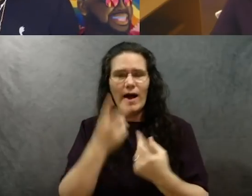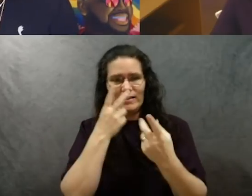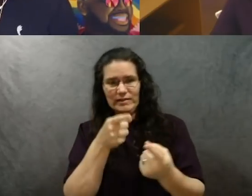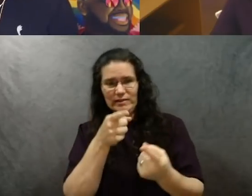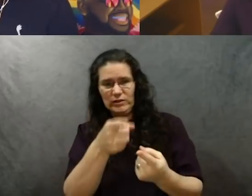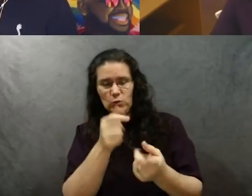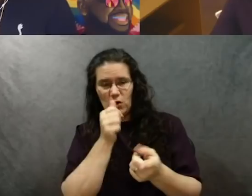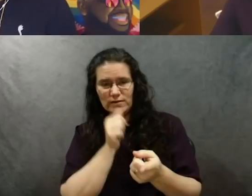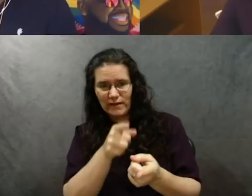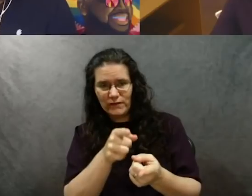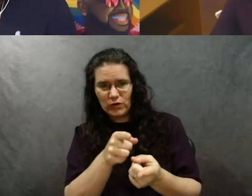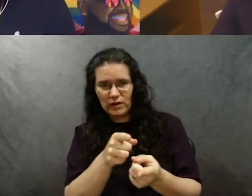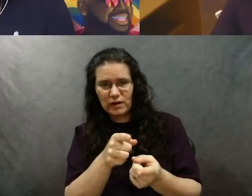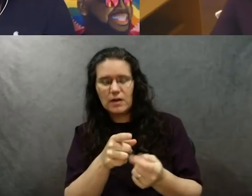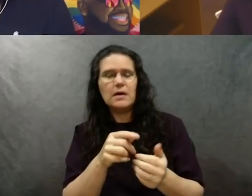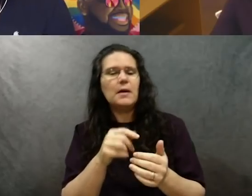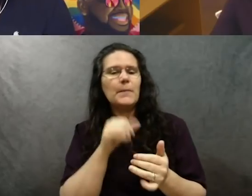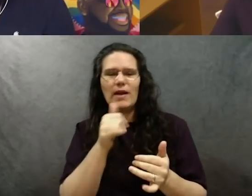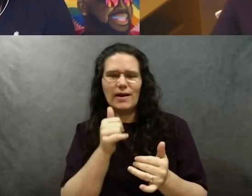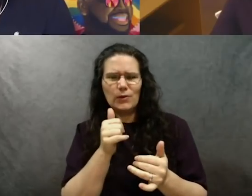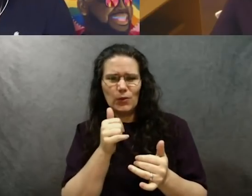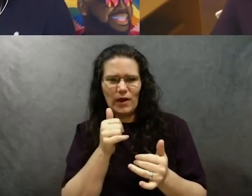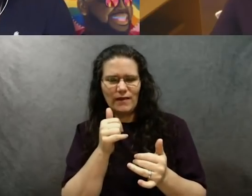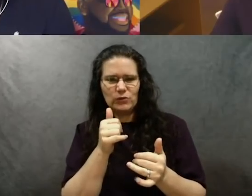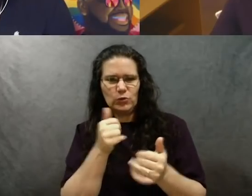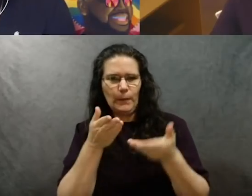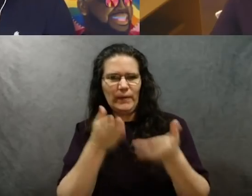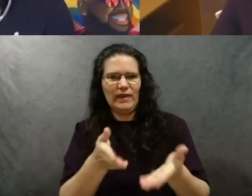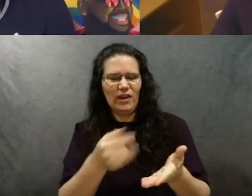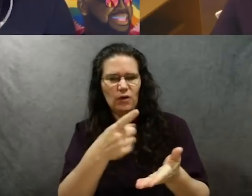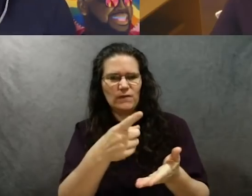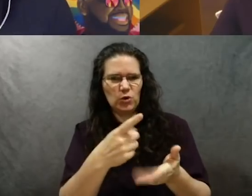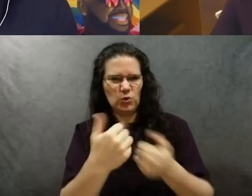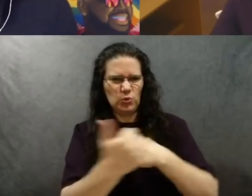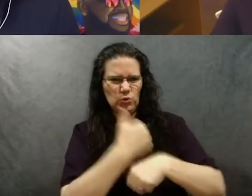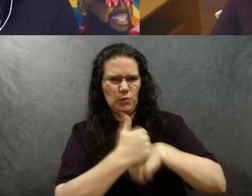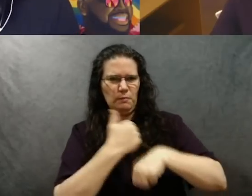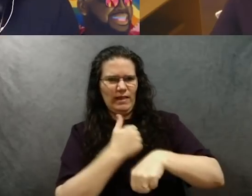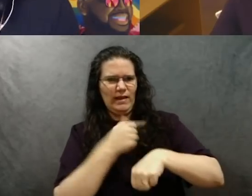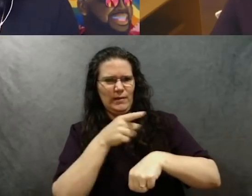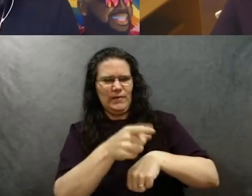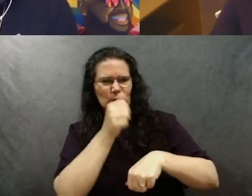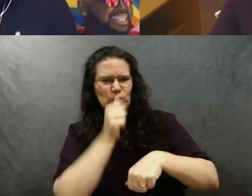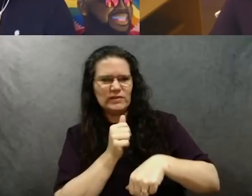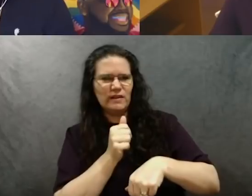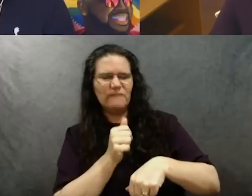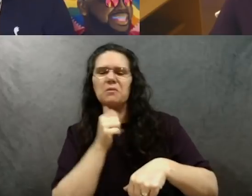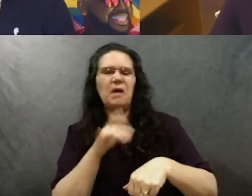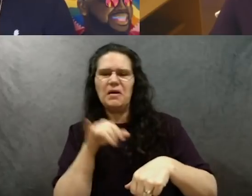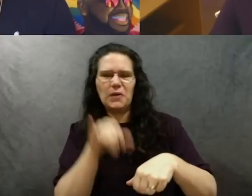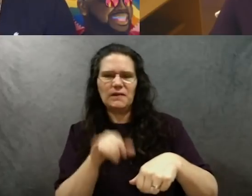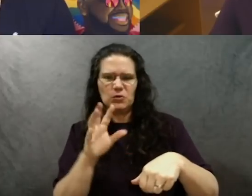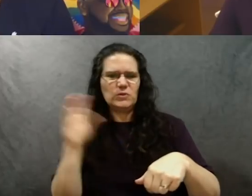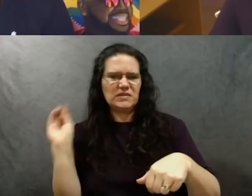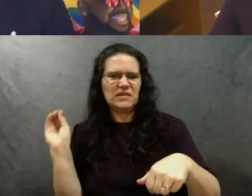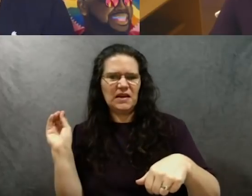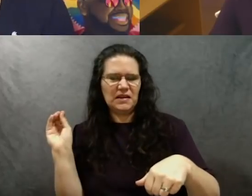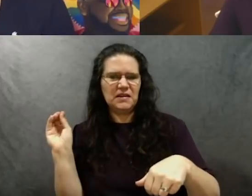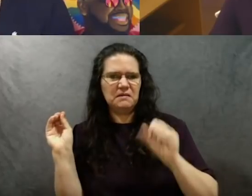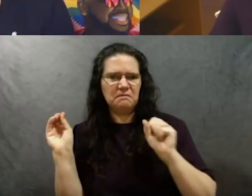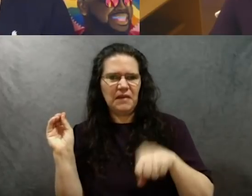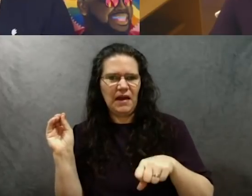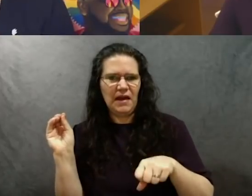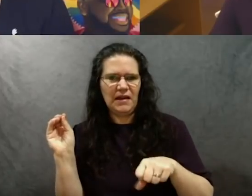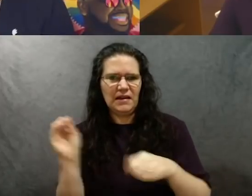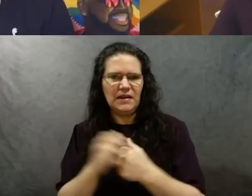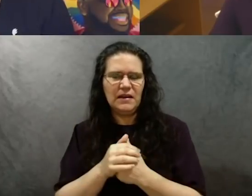you to use me as a target. You know, to blame me for your suffering, you know? And so